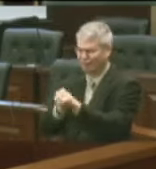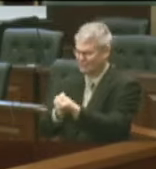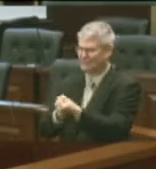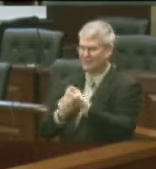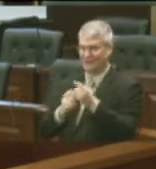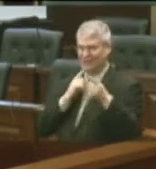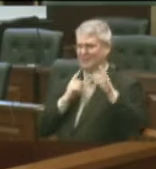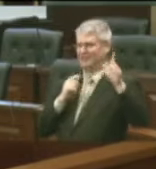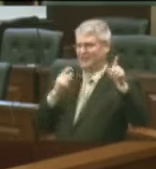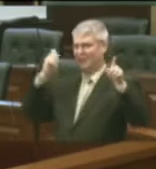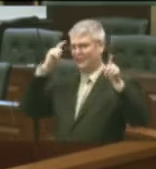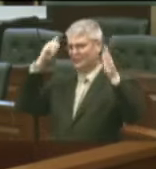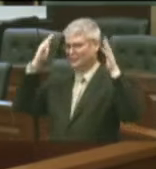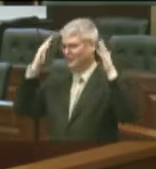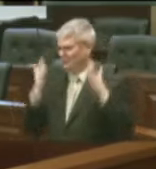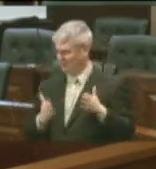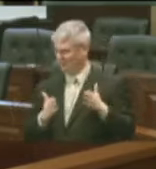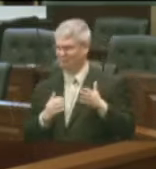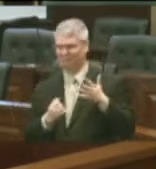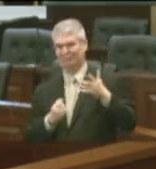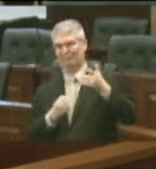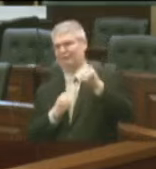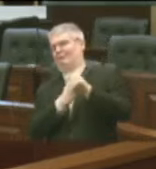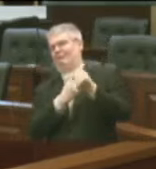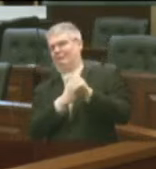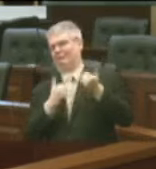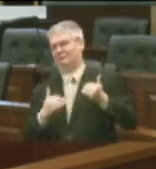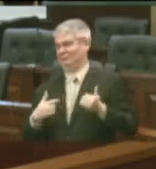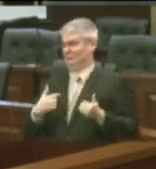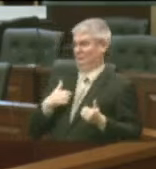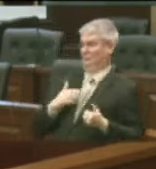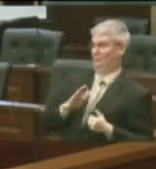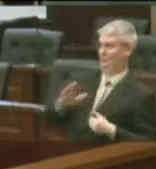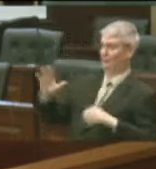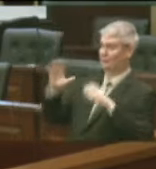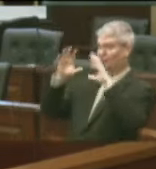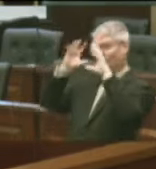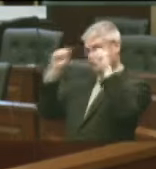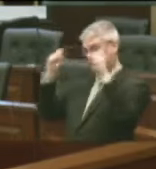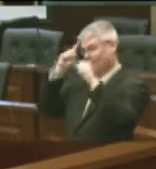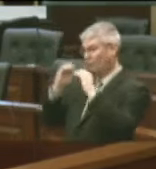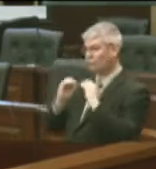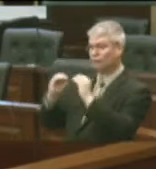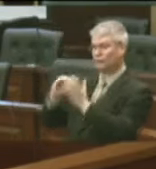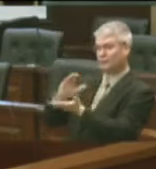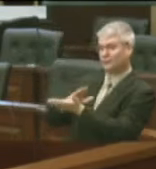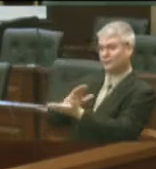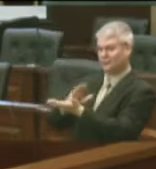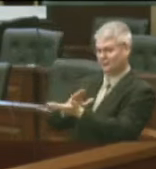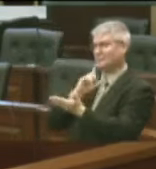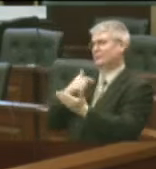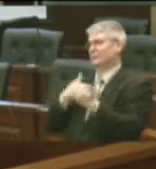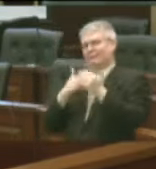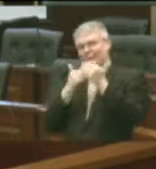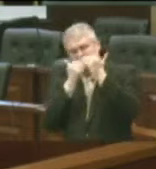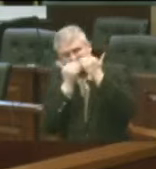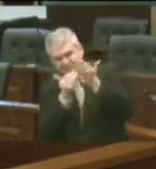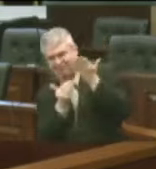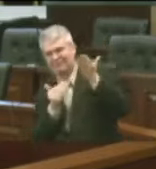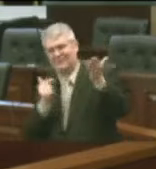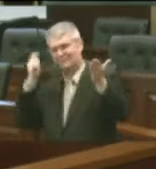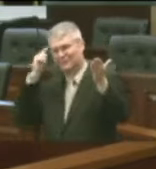instruction, a huge thank you out to him. And we will be holding a webinar to those educators that are listening next week to help